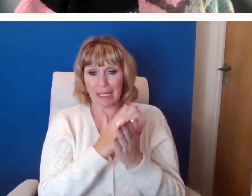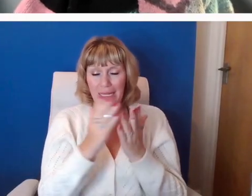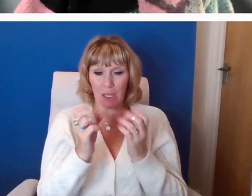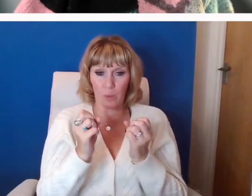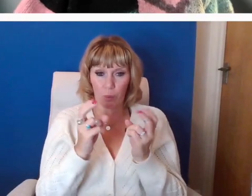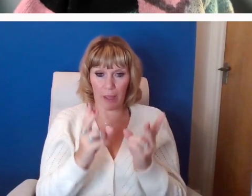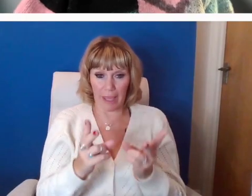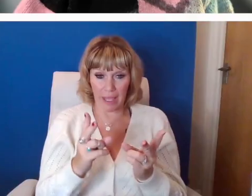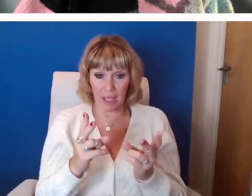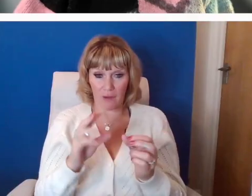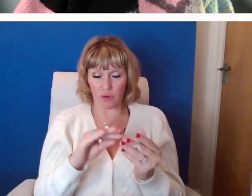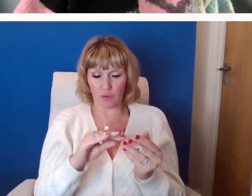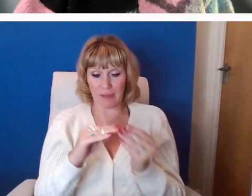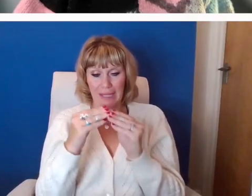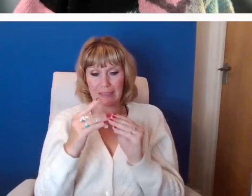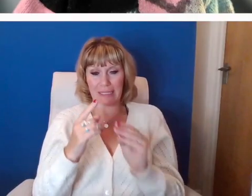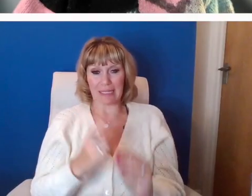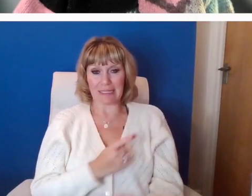self-portrait.